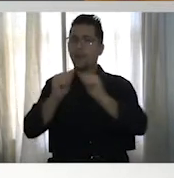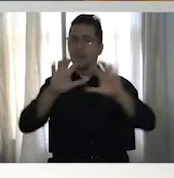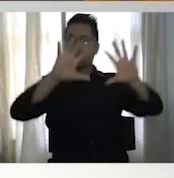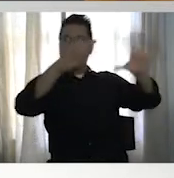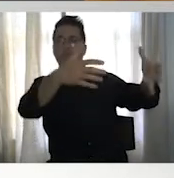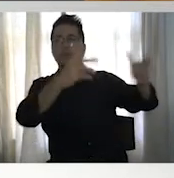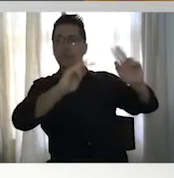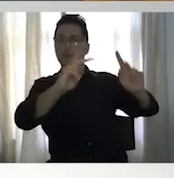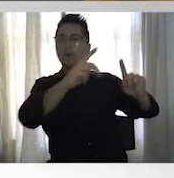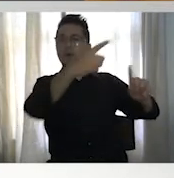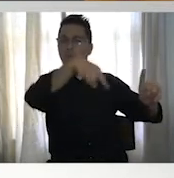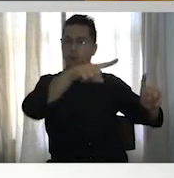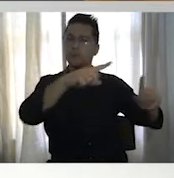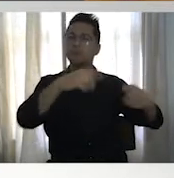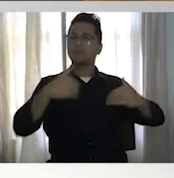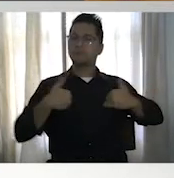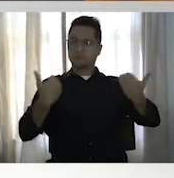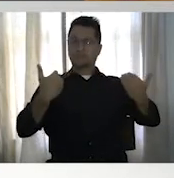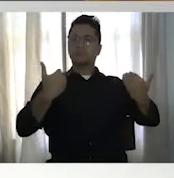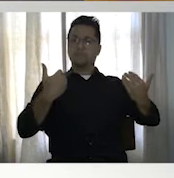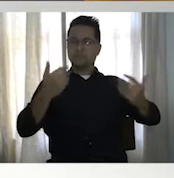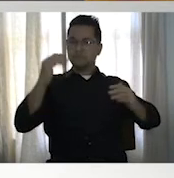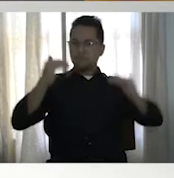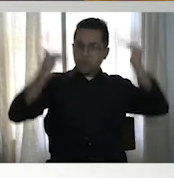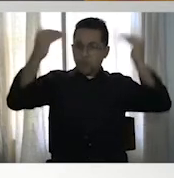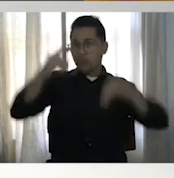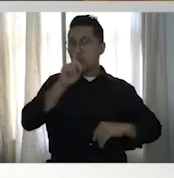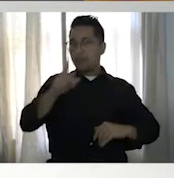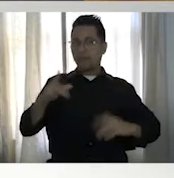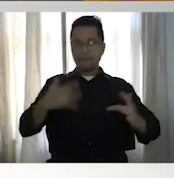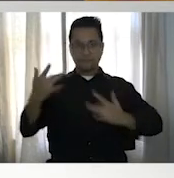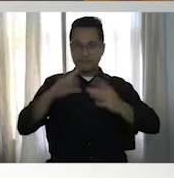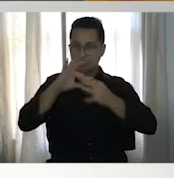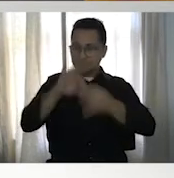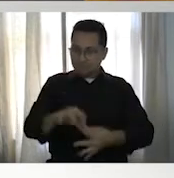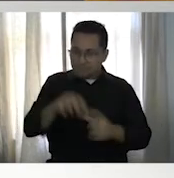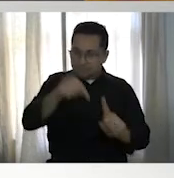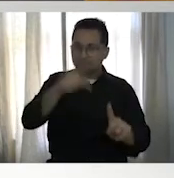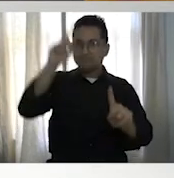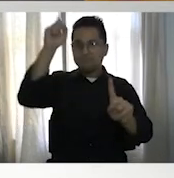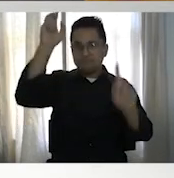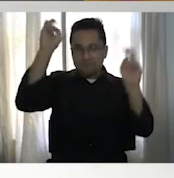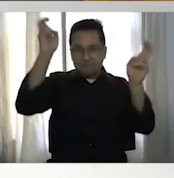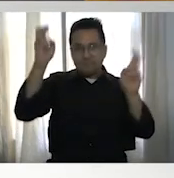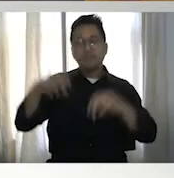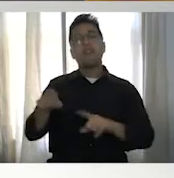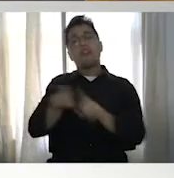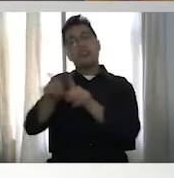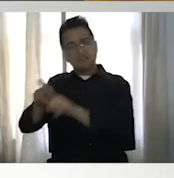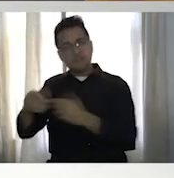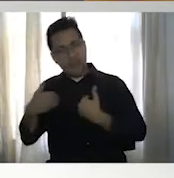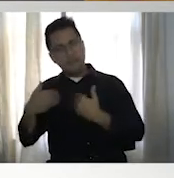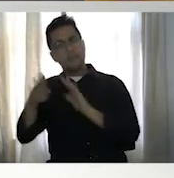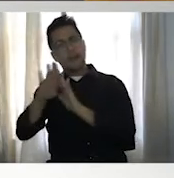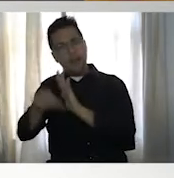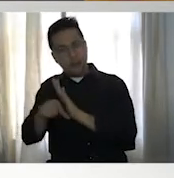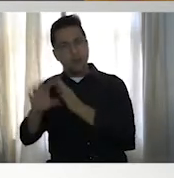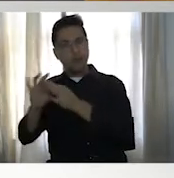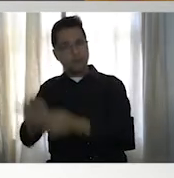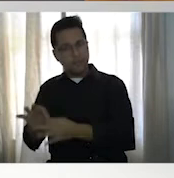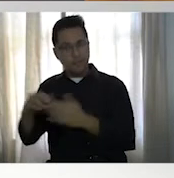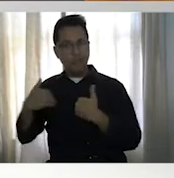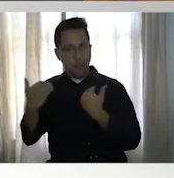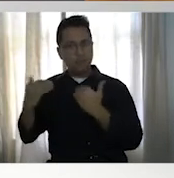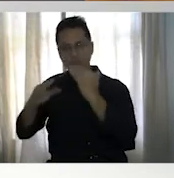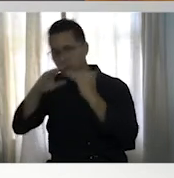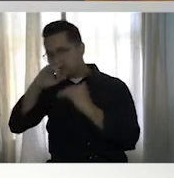adults, and we are very excited about this. But we also have a background in working with young children. As I said, I worked in the NICU all the